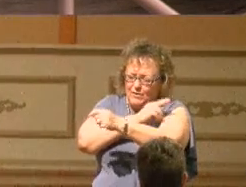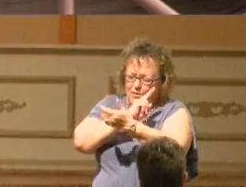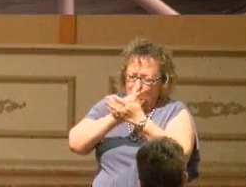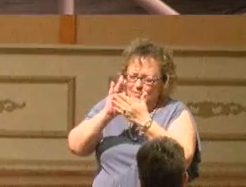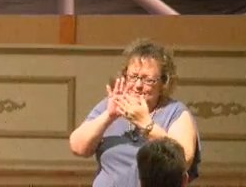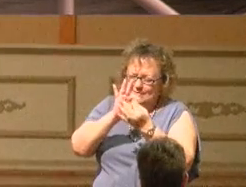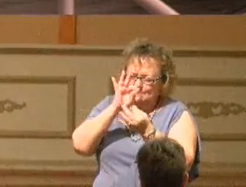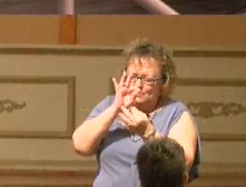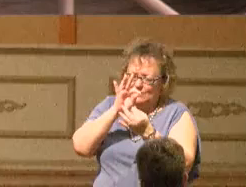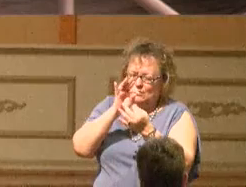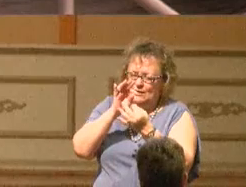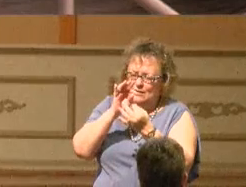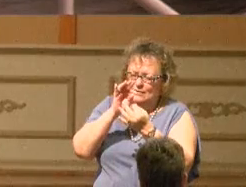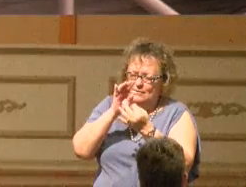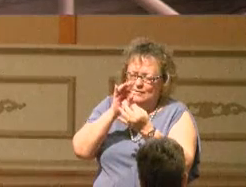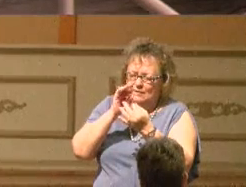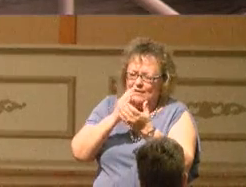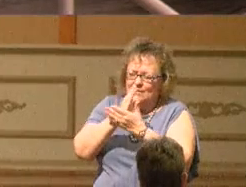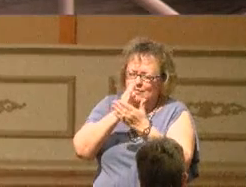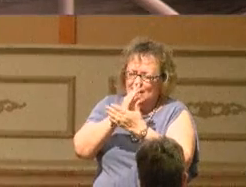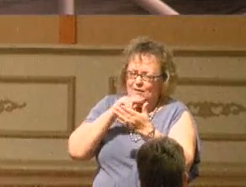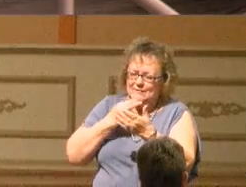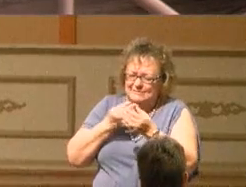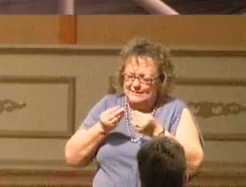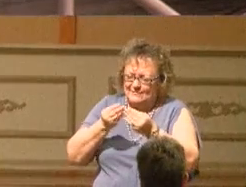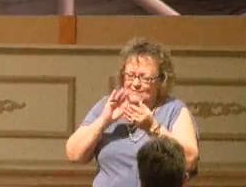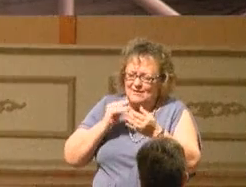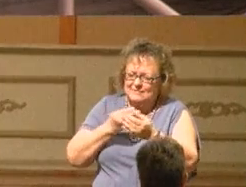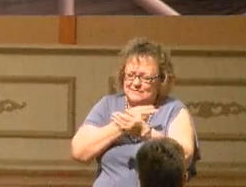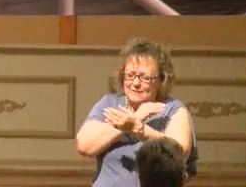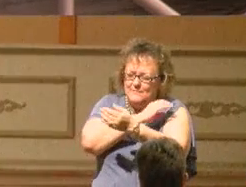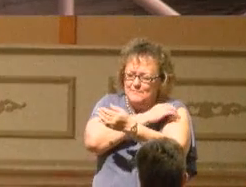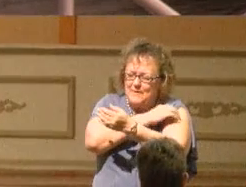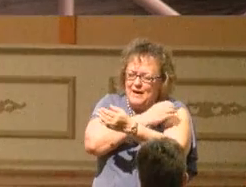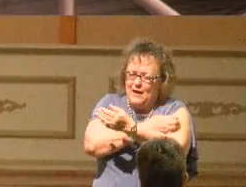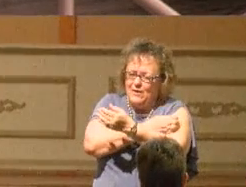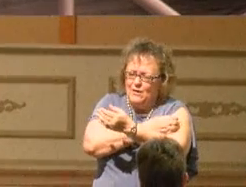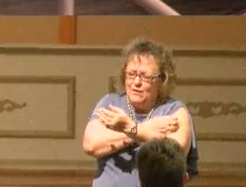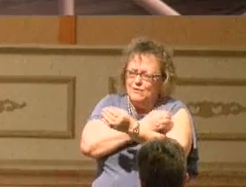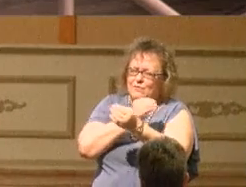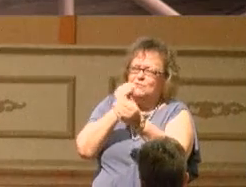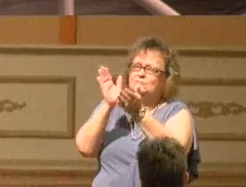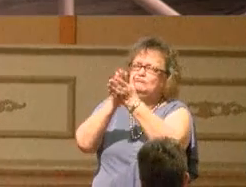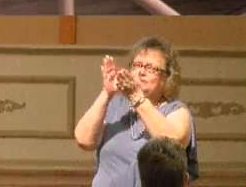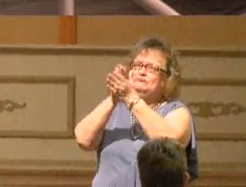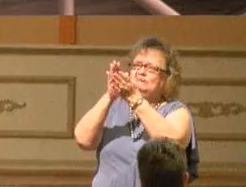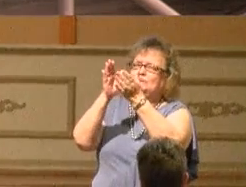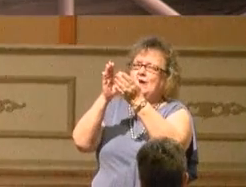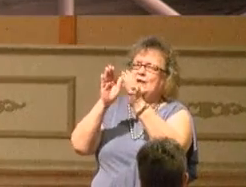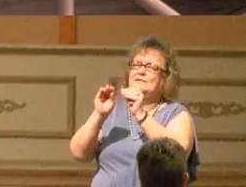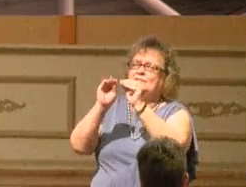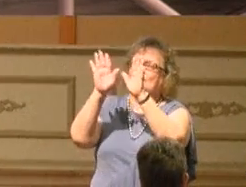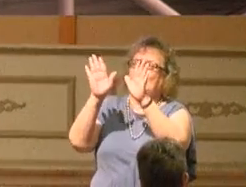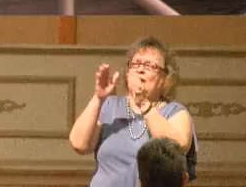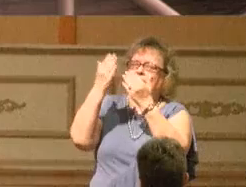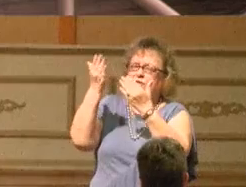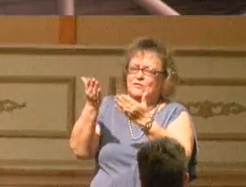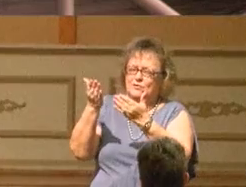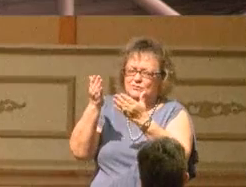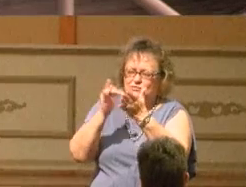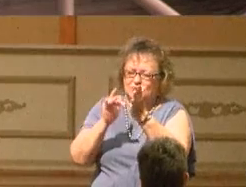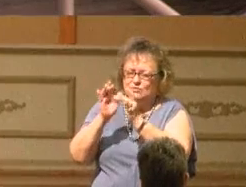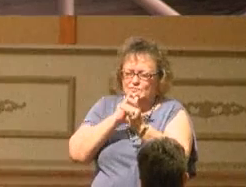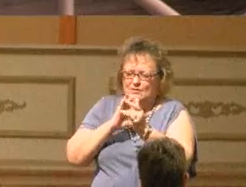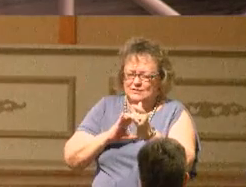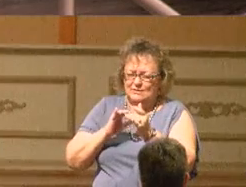enable us, empower us to lift up and magnify Jesus Christ. And you said in your word, Jesus said, if I